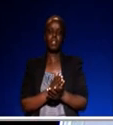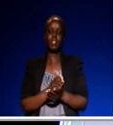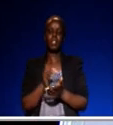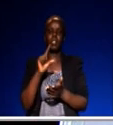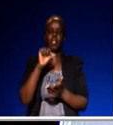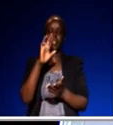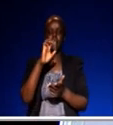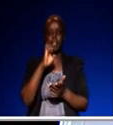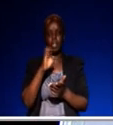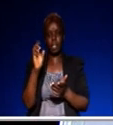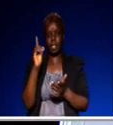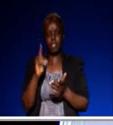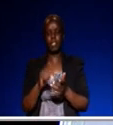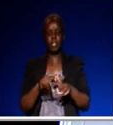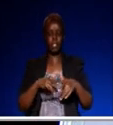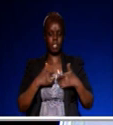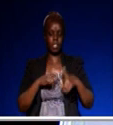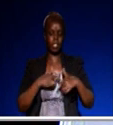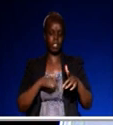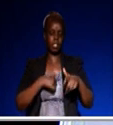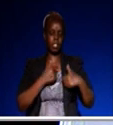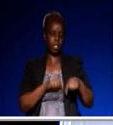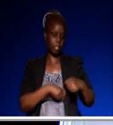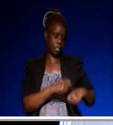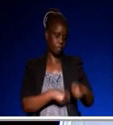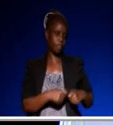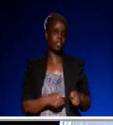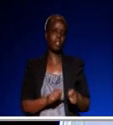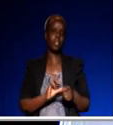greed, selfishness, and